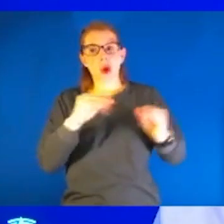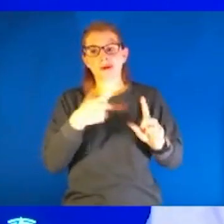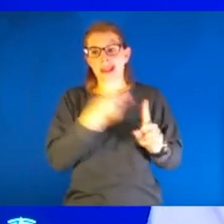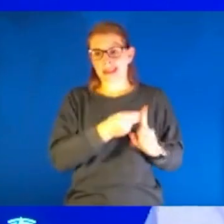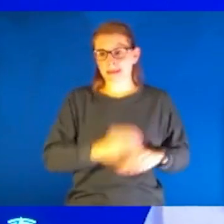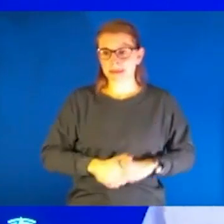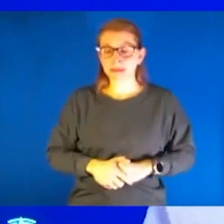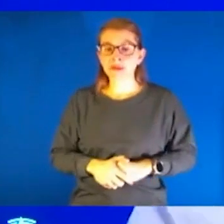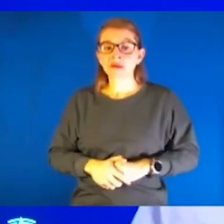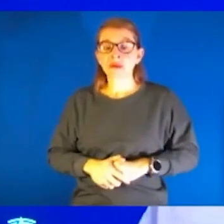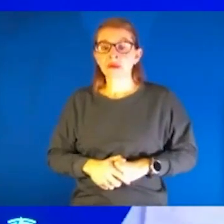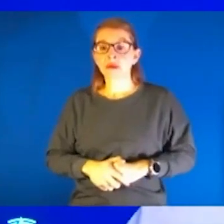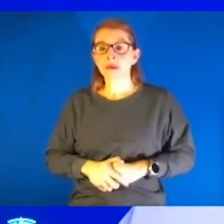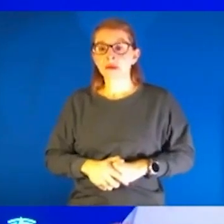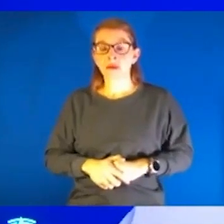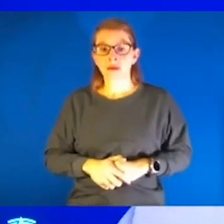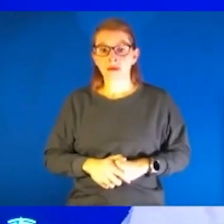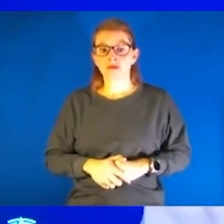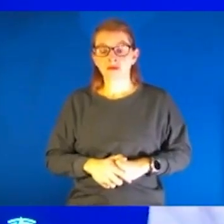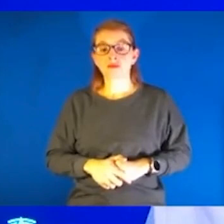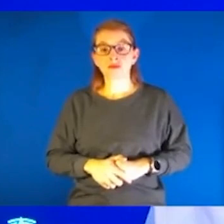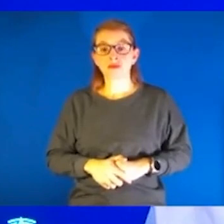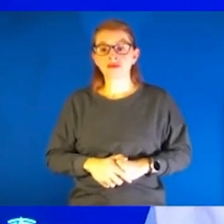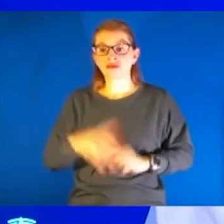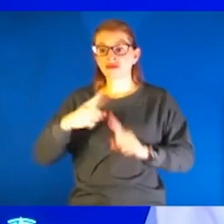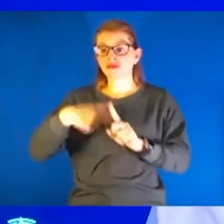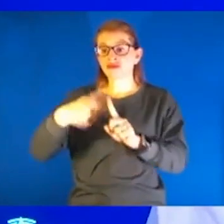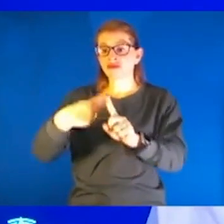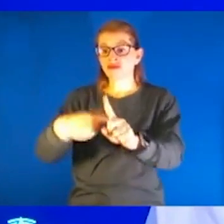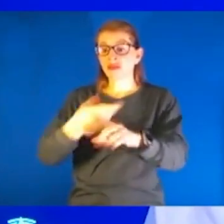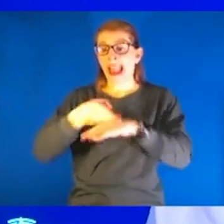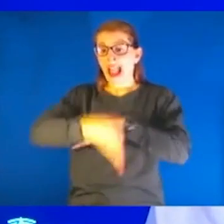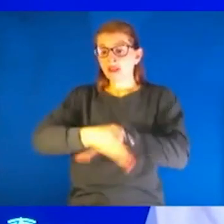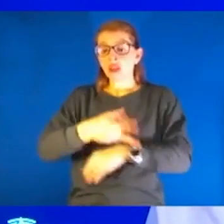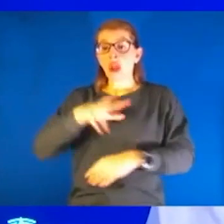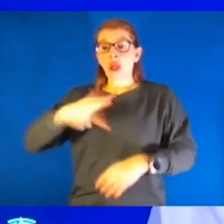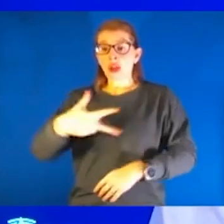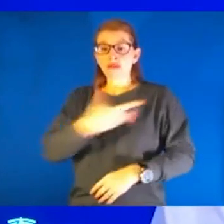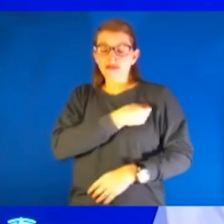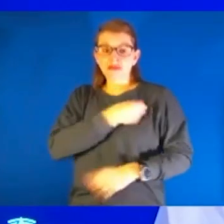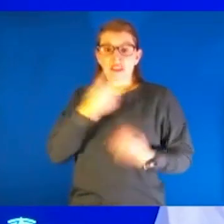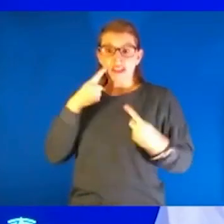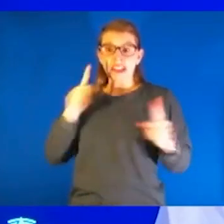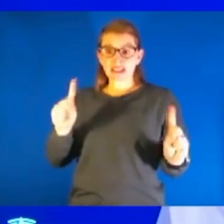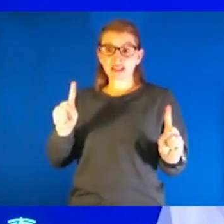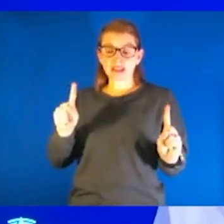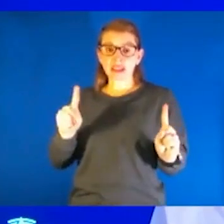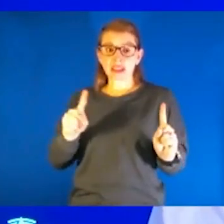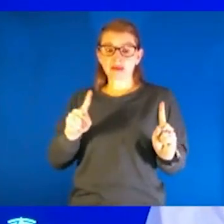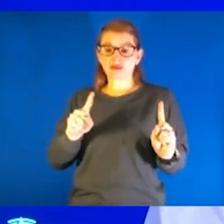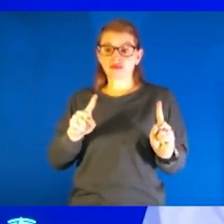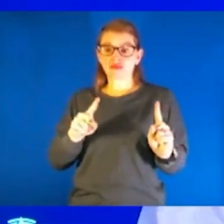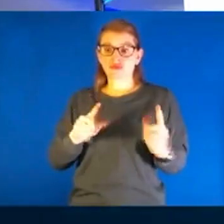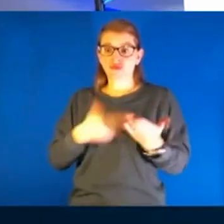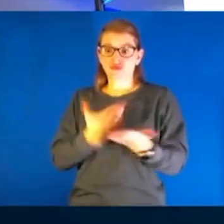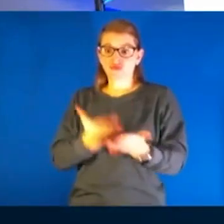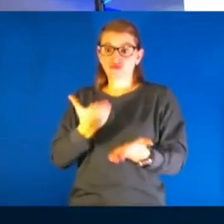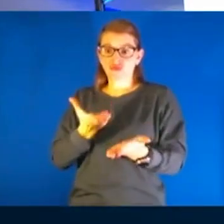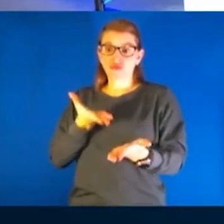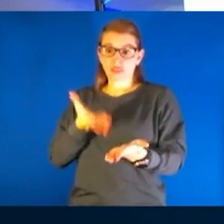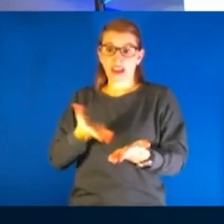effectiveness, especially in the first few months after the third dose. So it is important to get boosting as well.